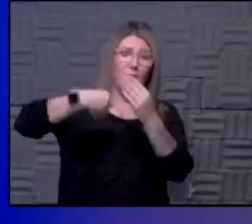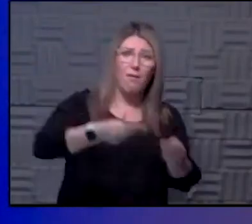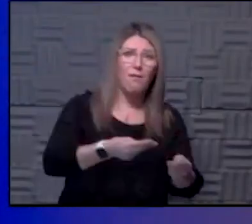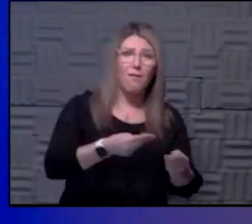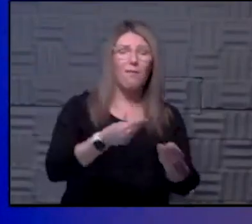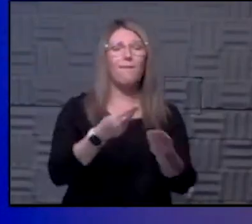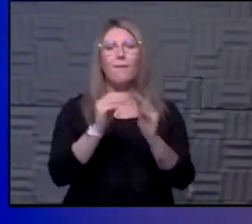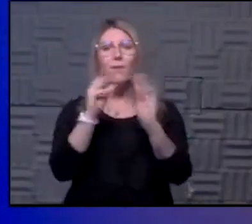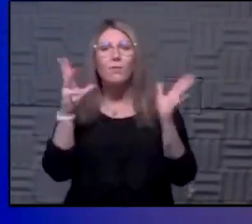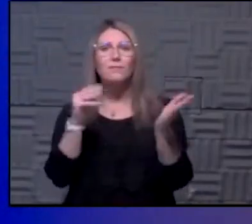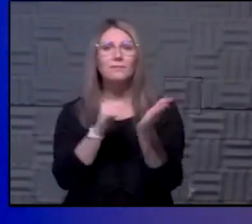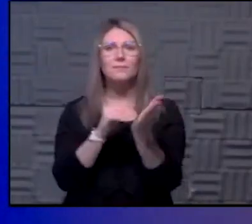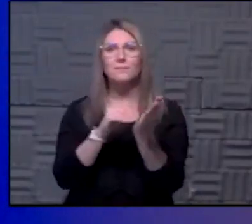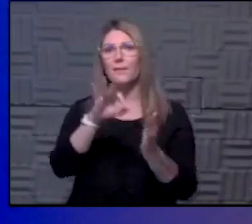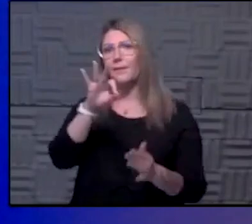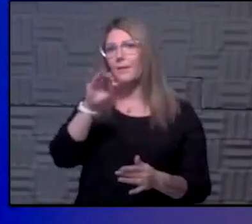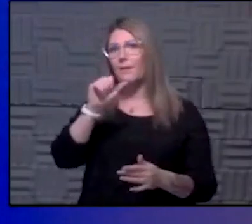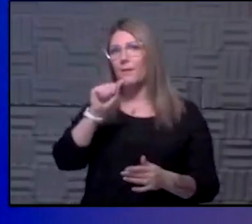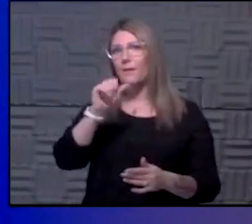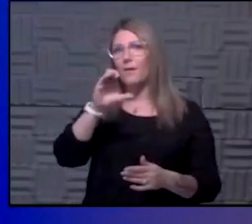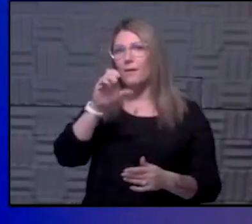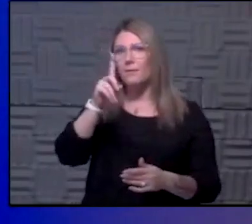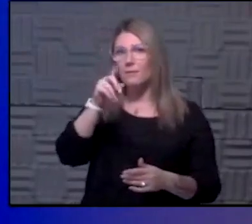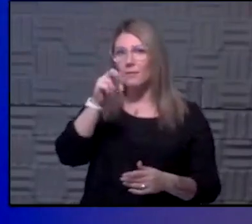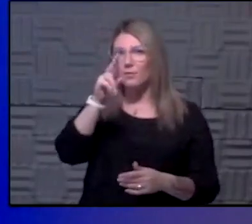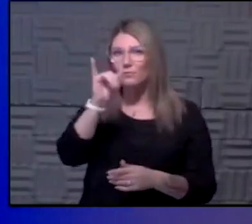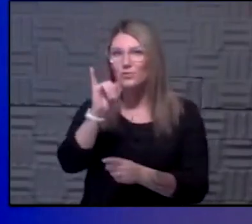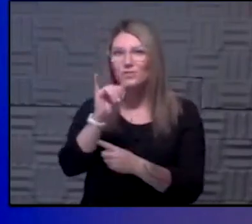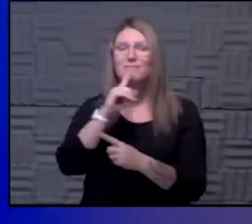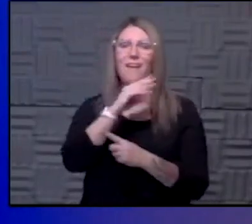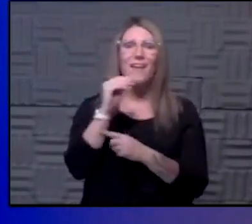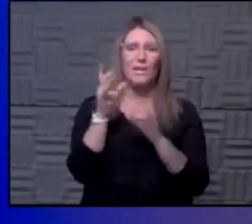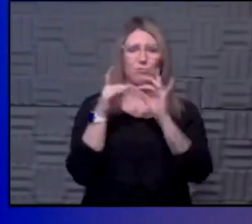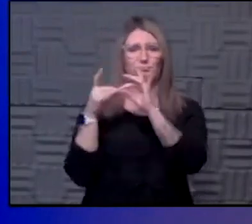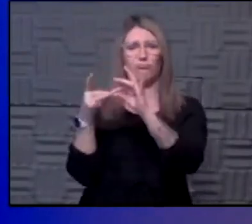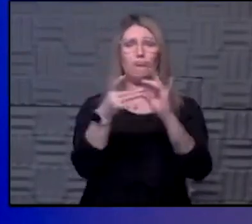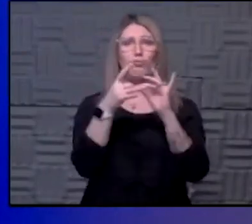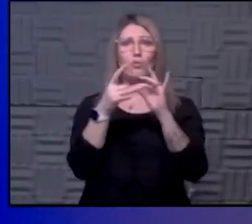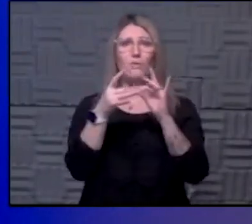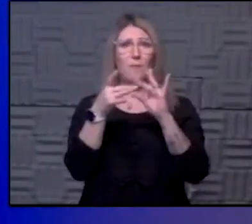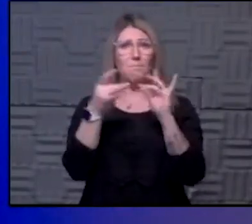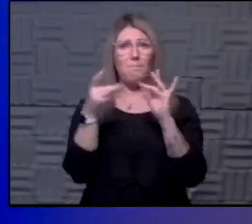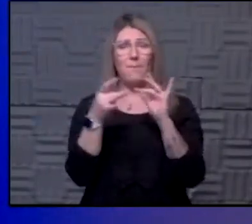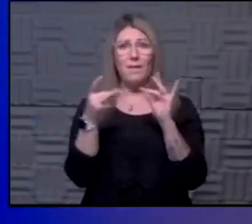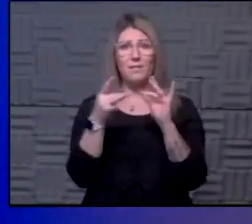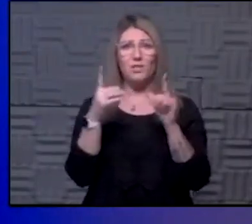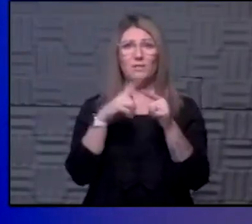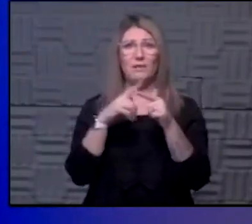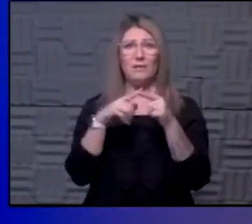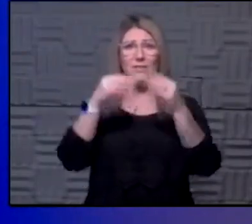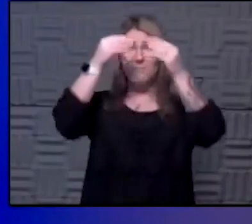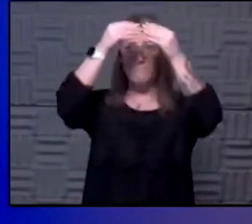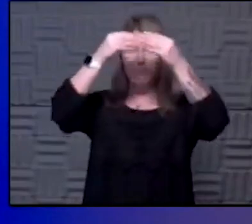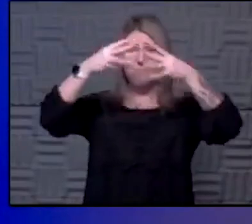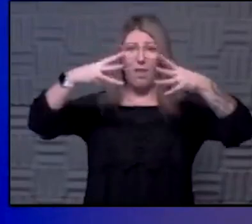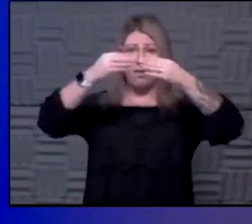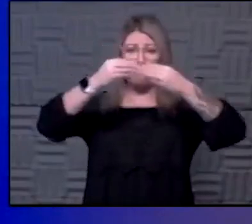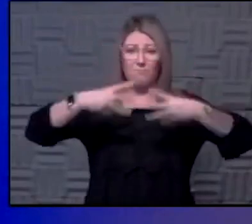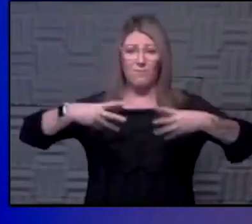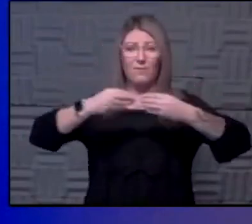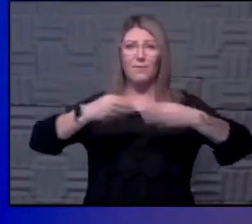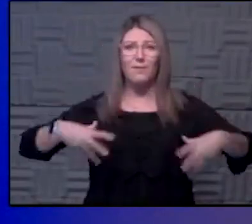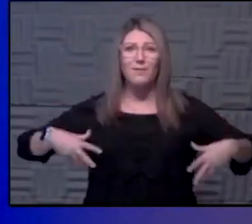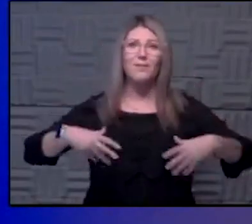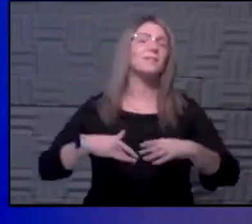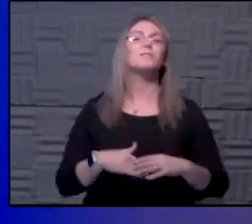Dr. Fauci. We need a unified message. And then if you go down and the trickle down, if you